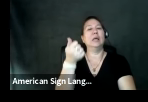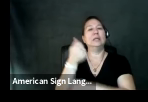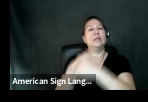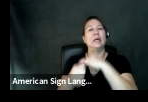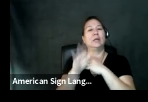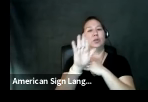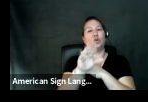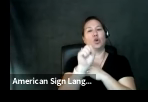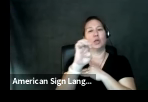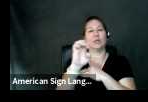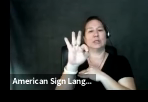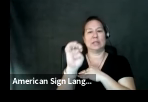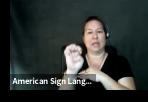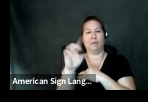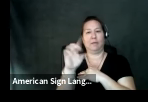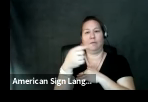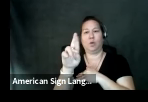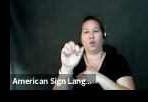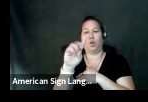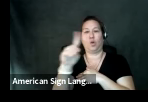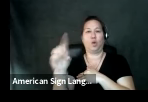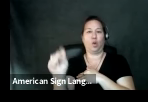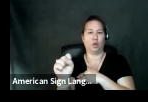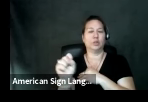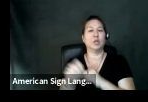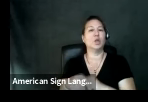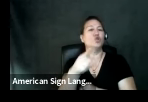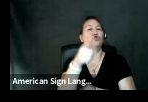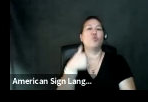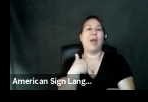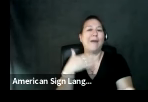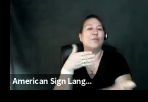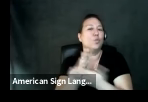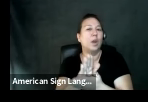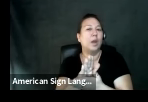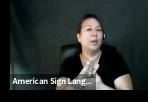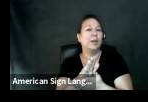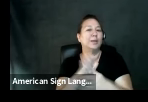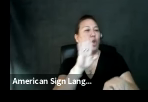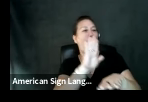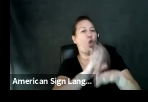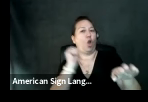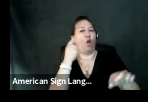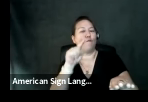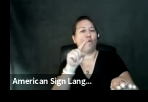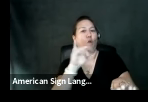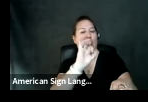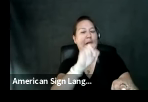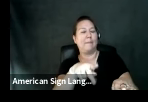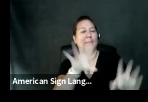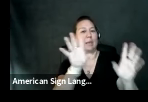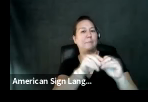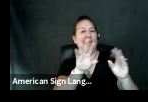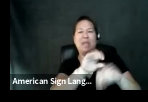as well, but you have the right to call an IEP meeting anytime. It's not just that annual IEP.